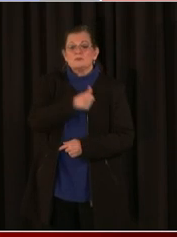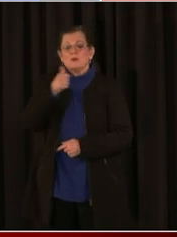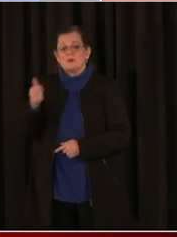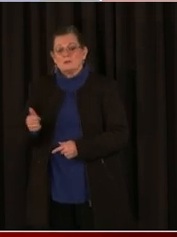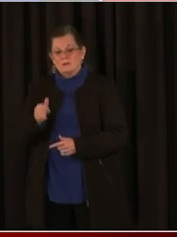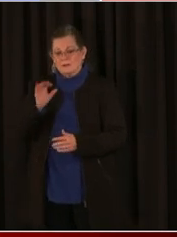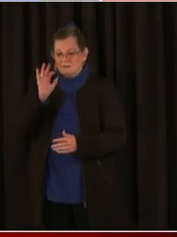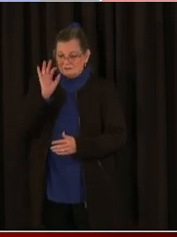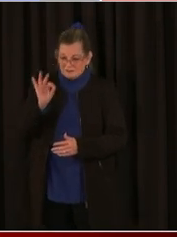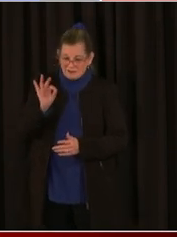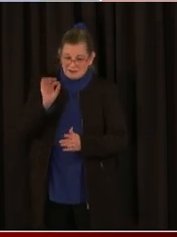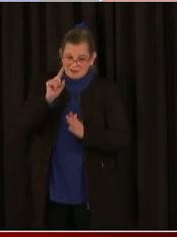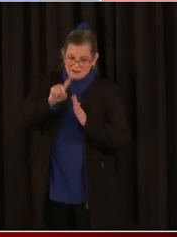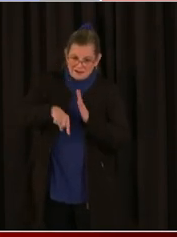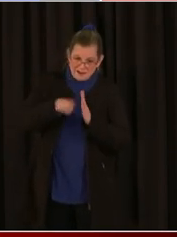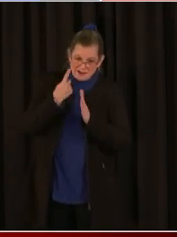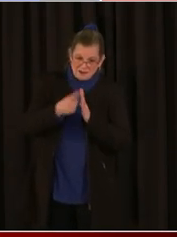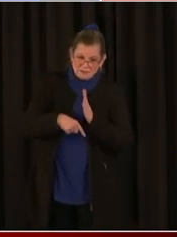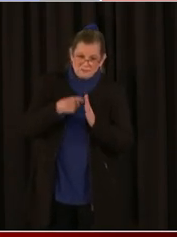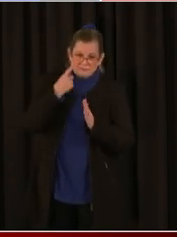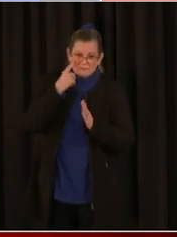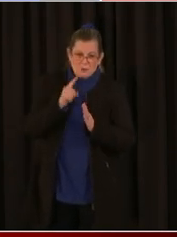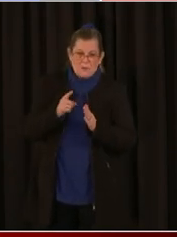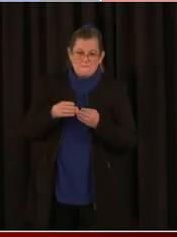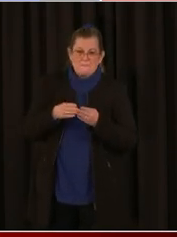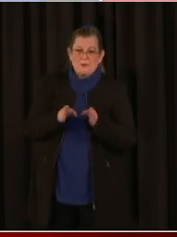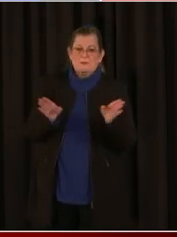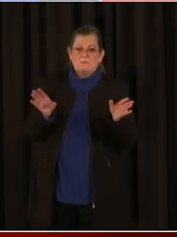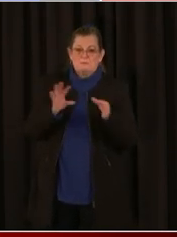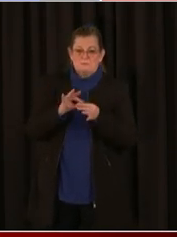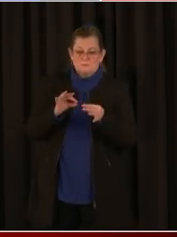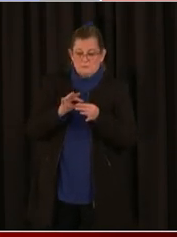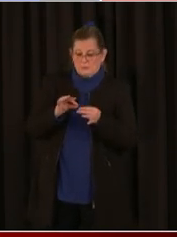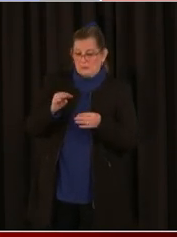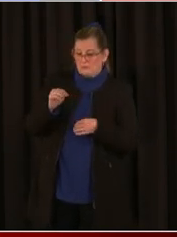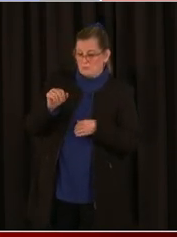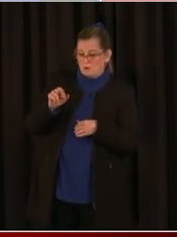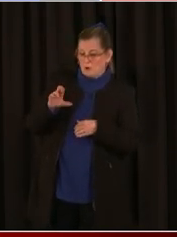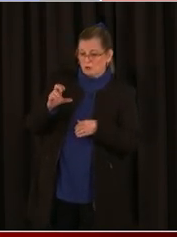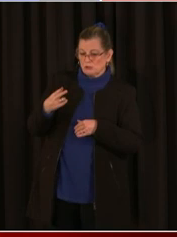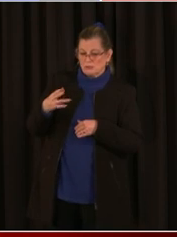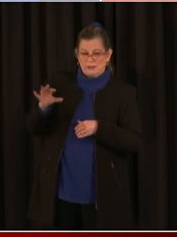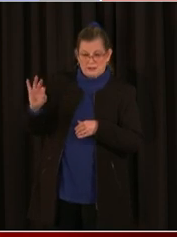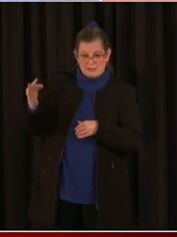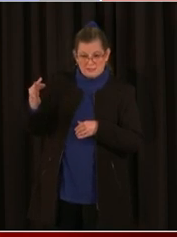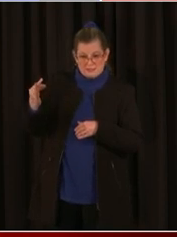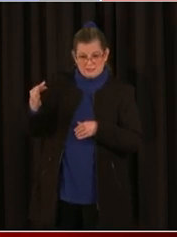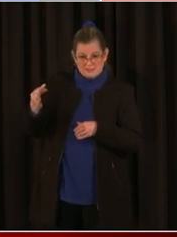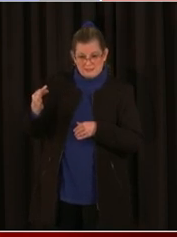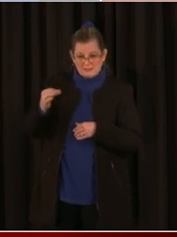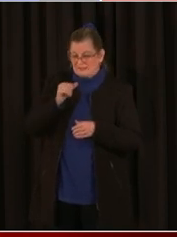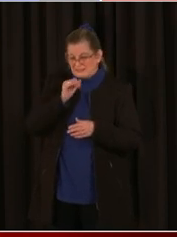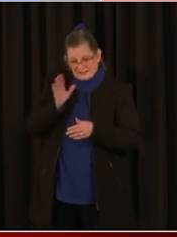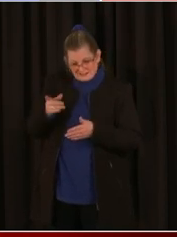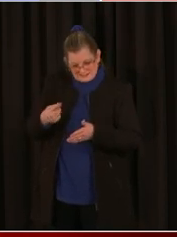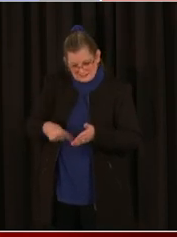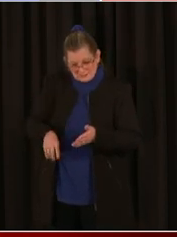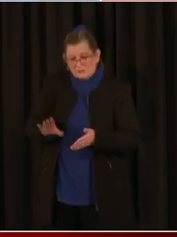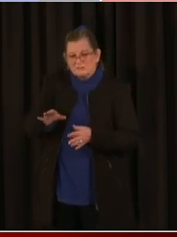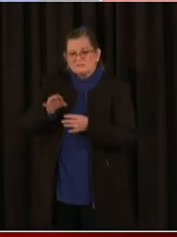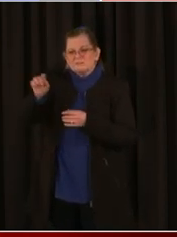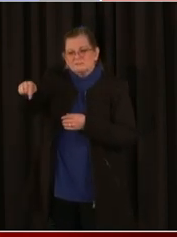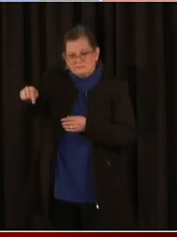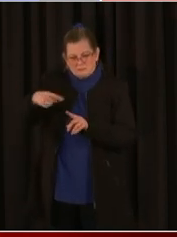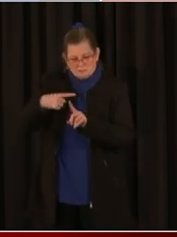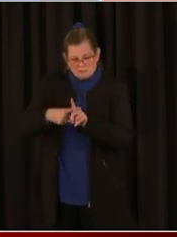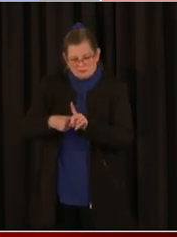to testify testimony from the public. That's March 9th. The other thing I want to mention, and I'll take